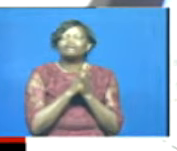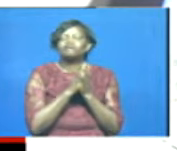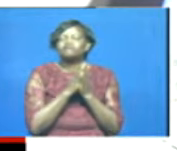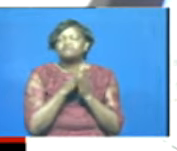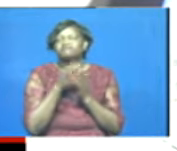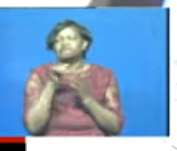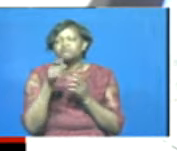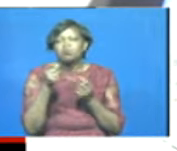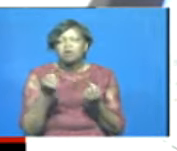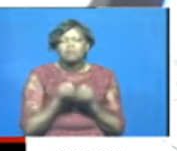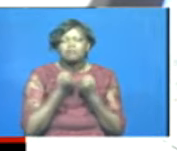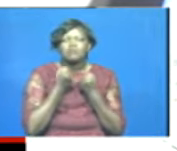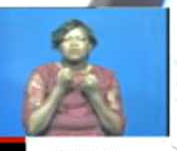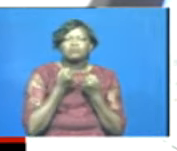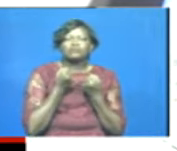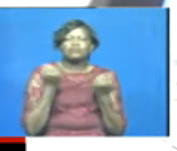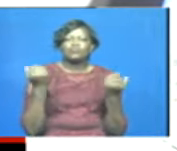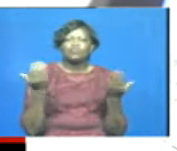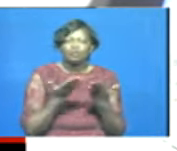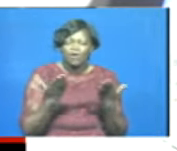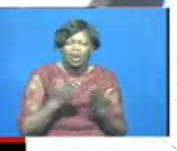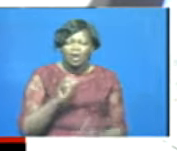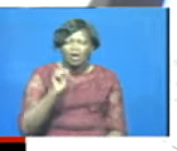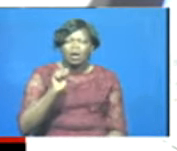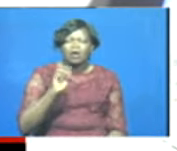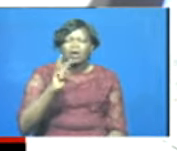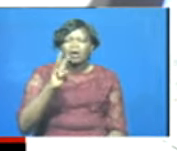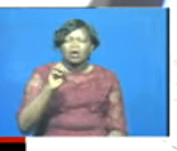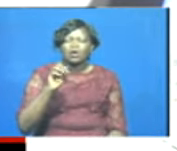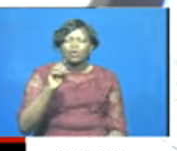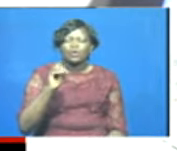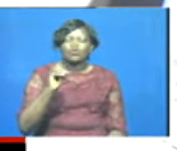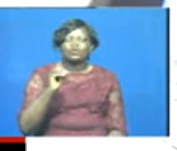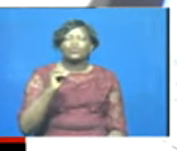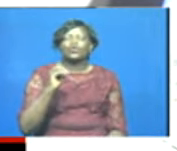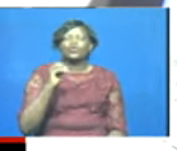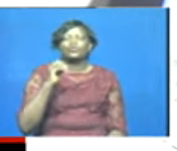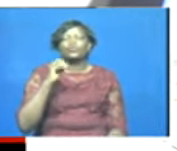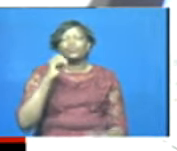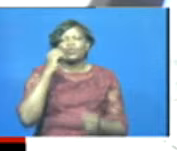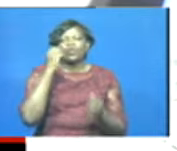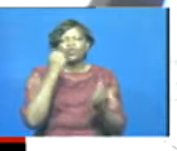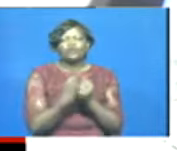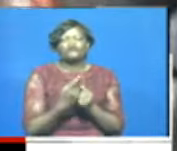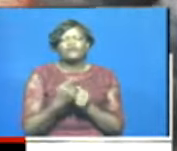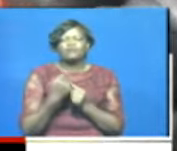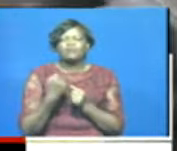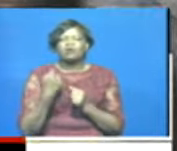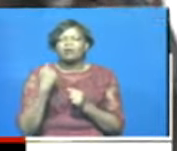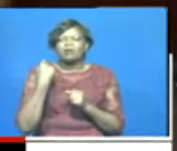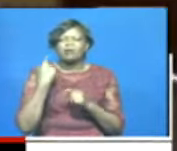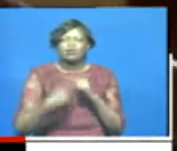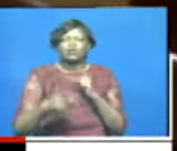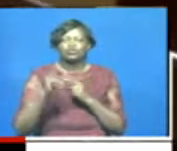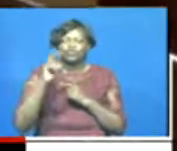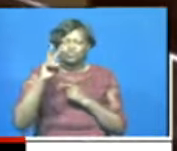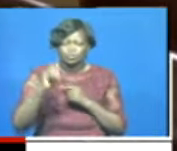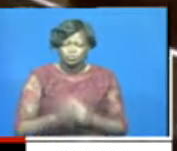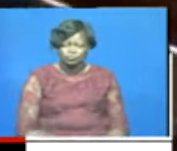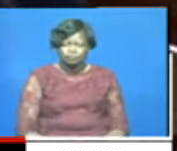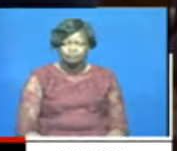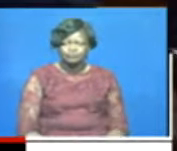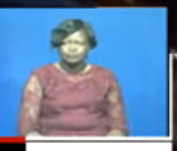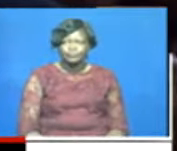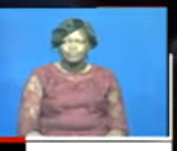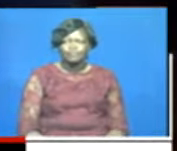heinous act at an Nindo village that's in Awendo sub-county on the morning of November 26th, 2020. Justice has been served to yet